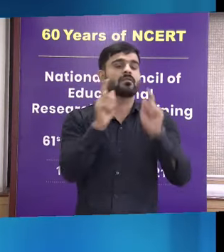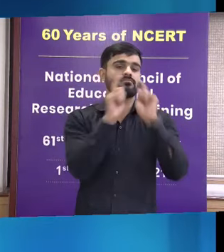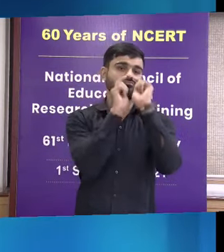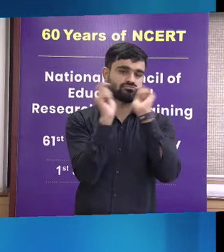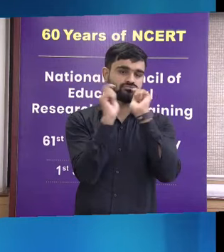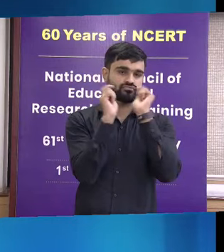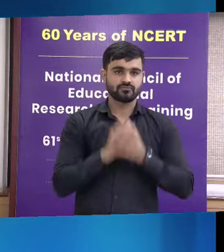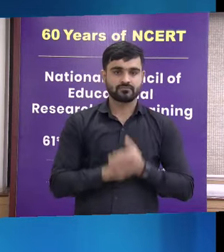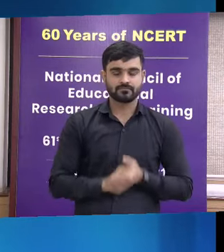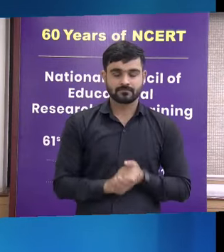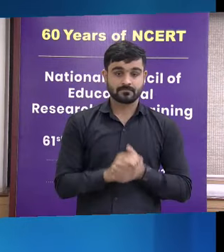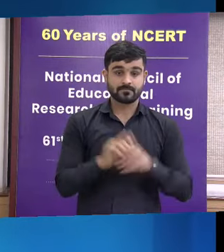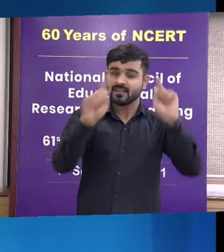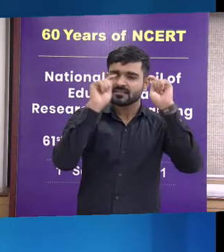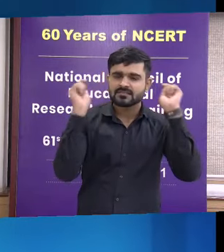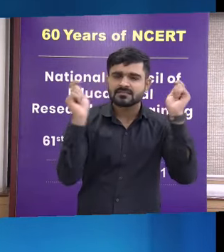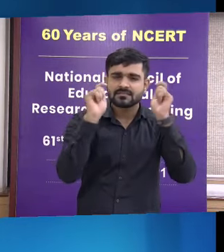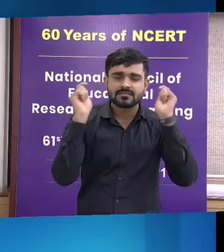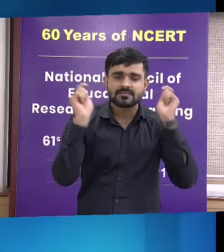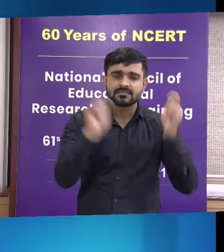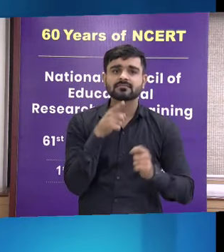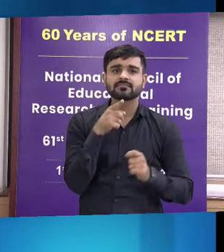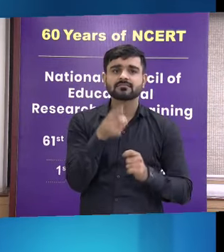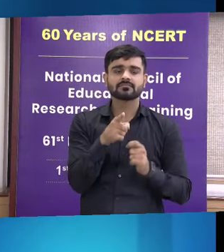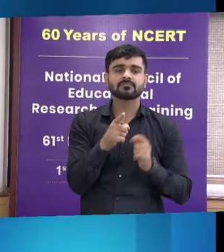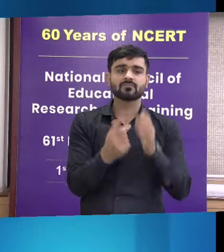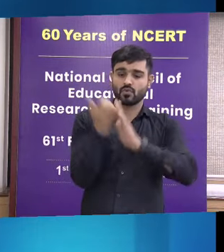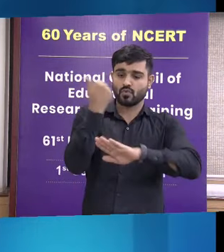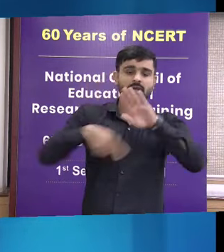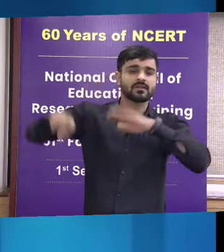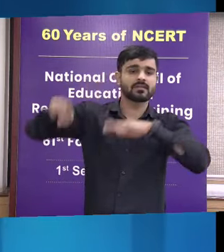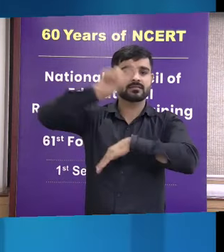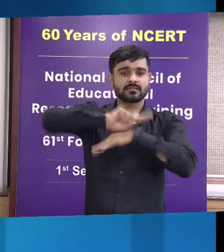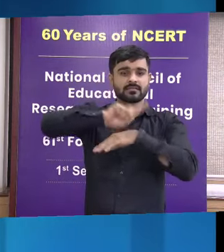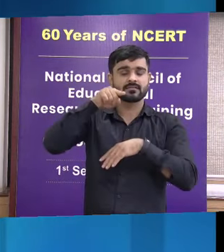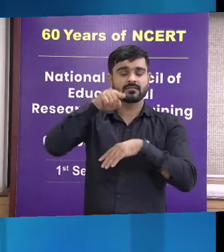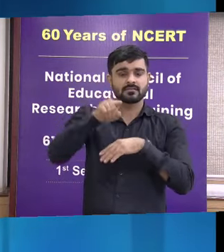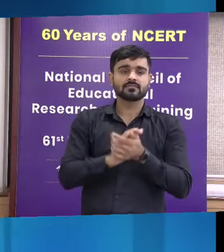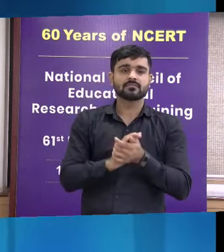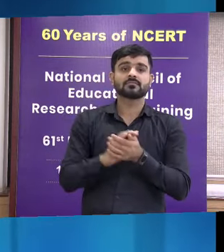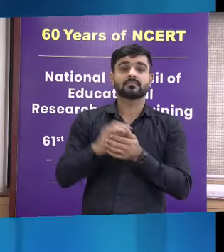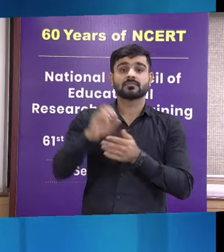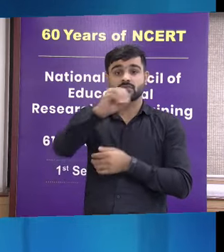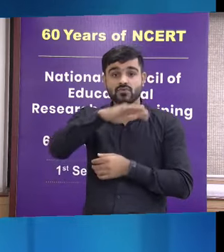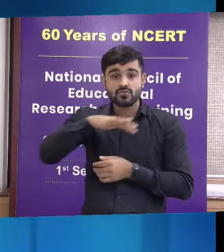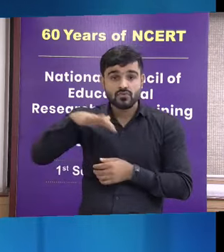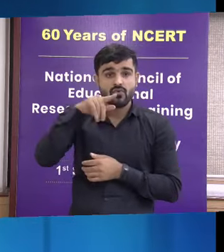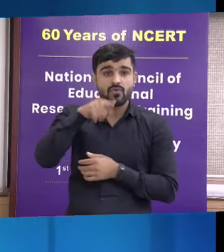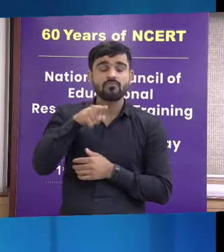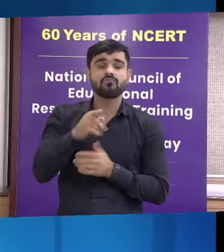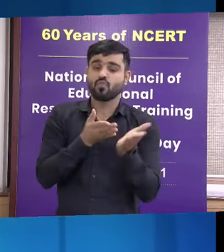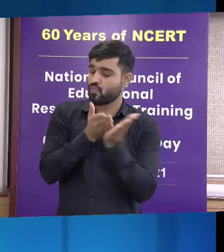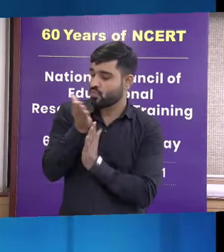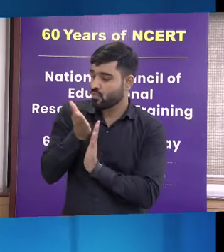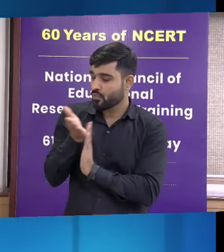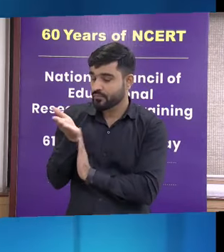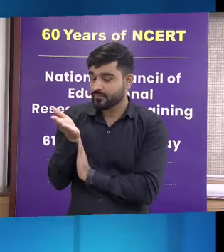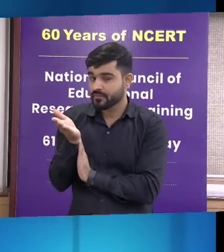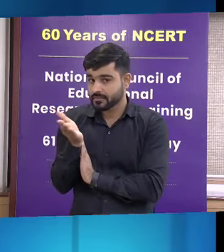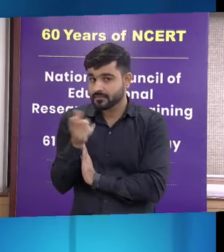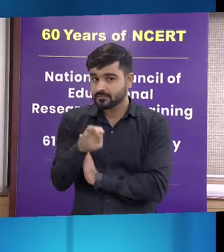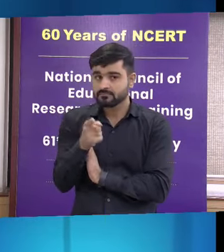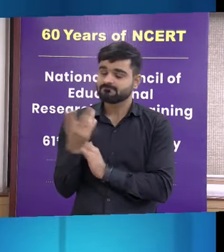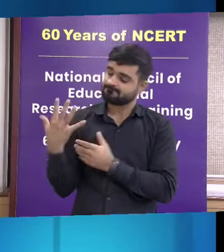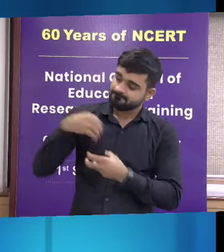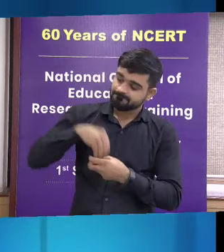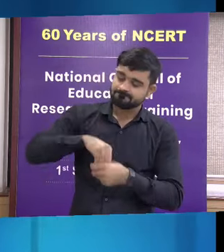The celebration of Foundation Day of an organization is a day to